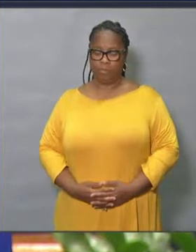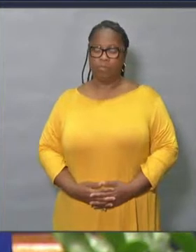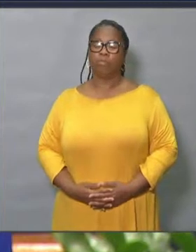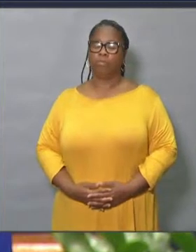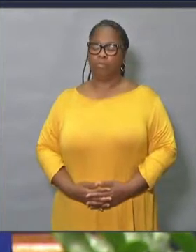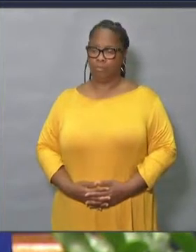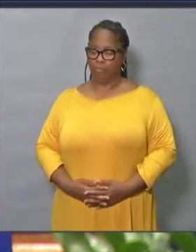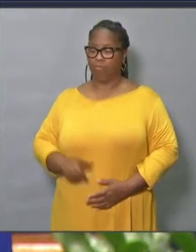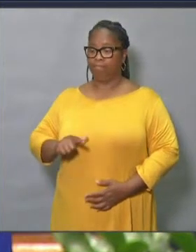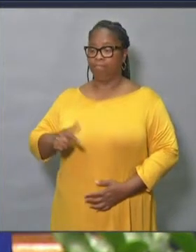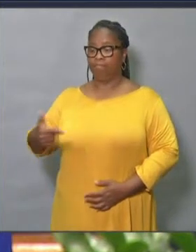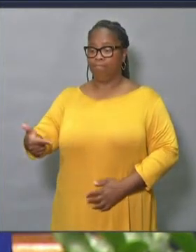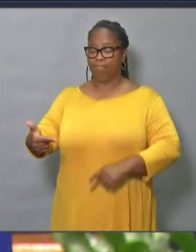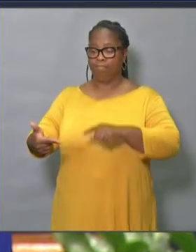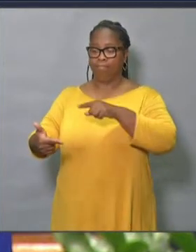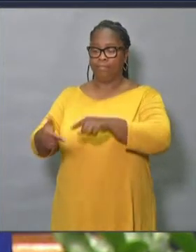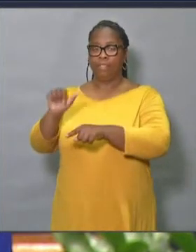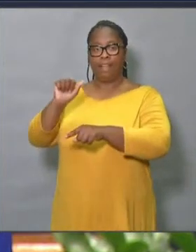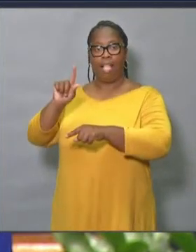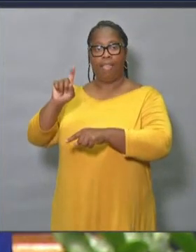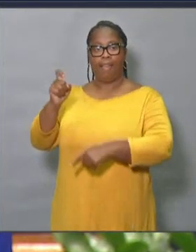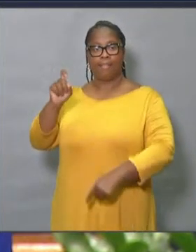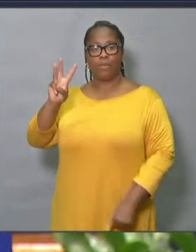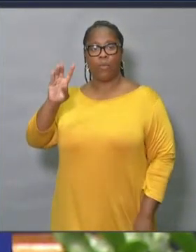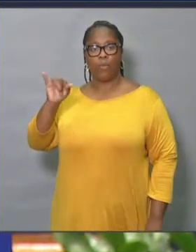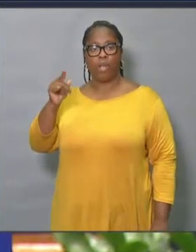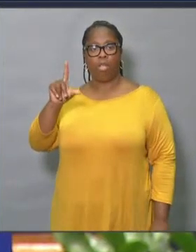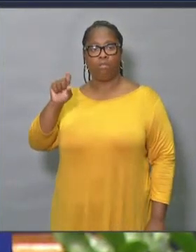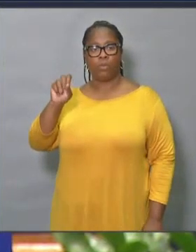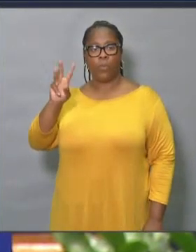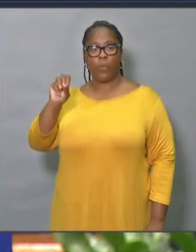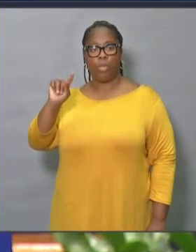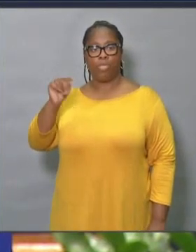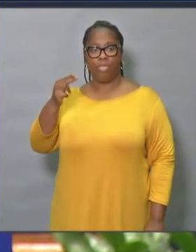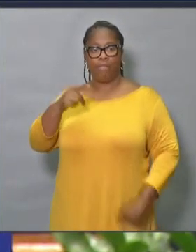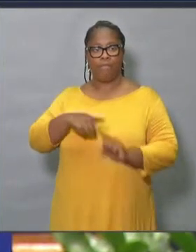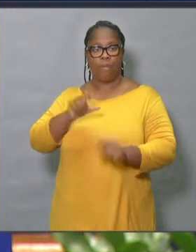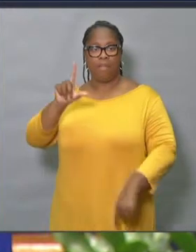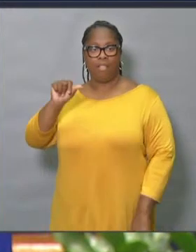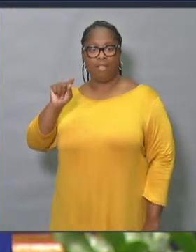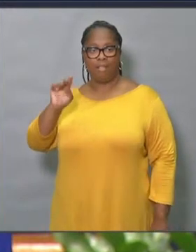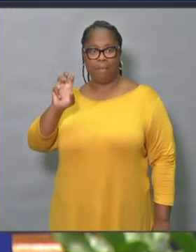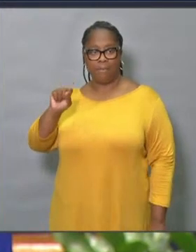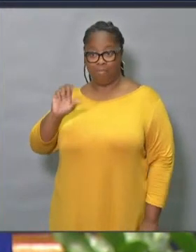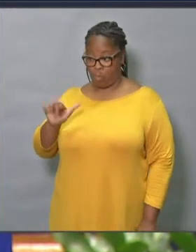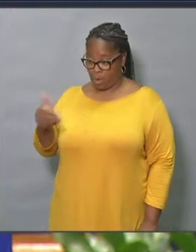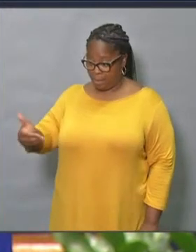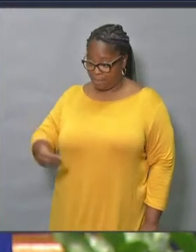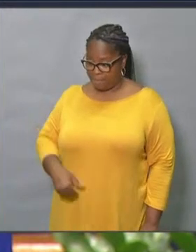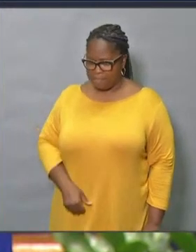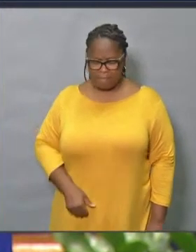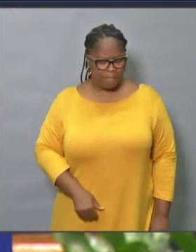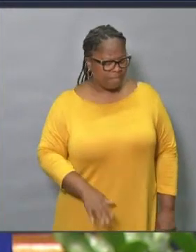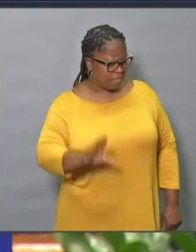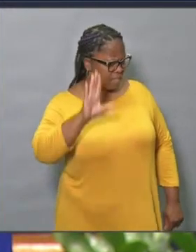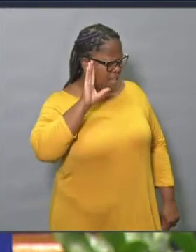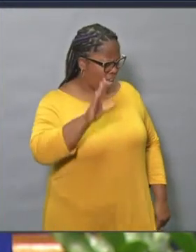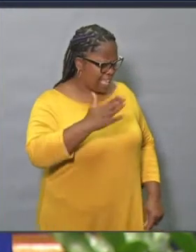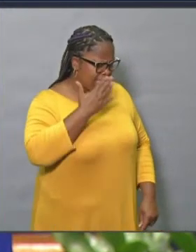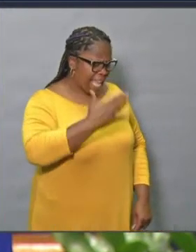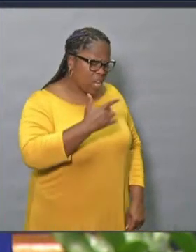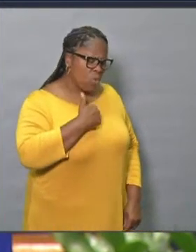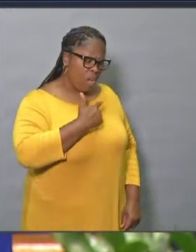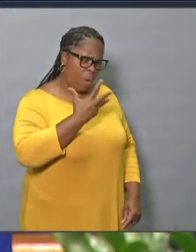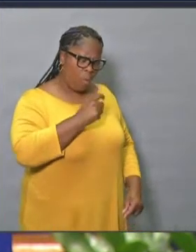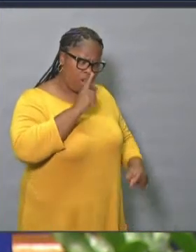And we first turn to the line of Alex Wigglesworth with the LA Times. Please go ahead. Hi, thank you. So I just